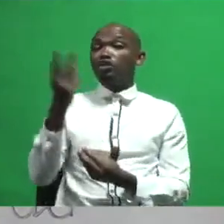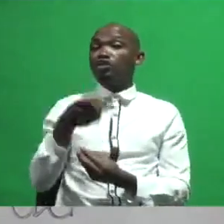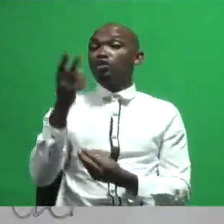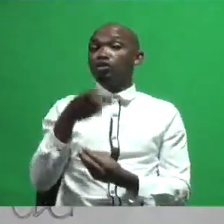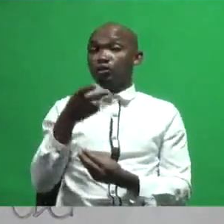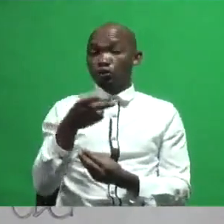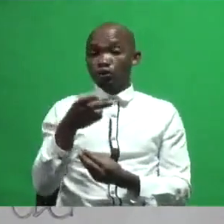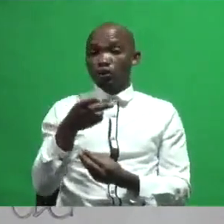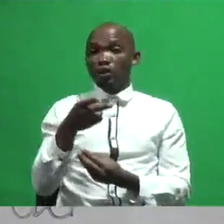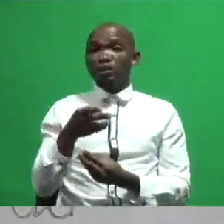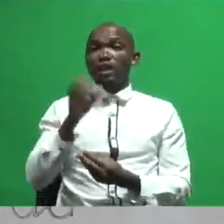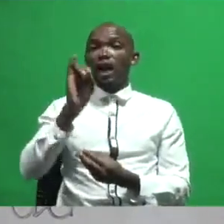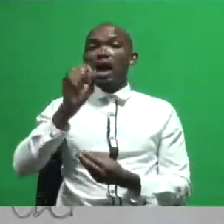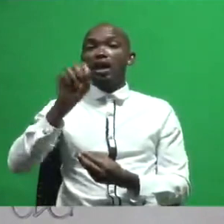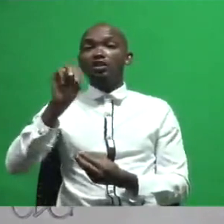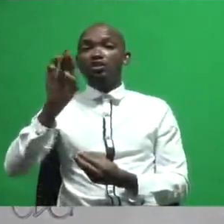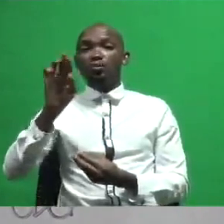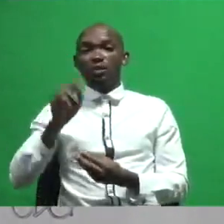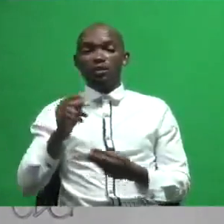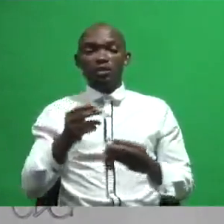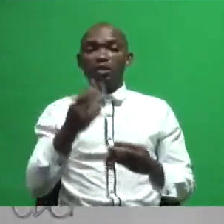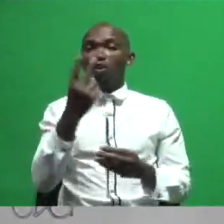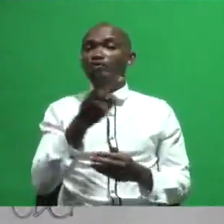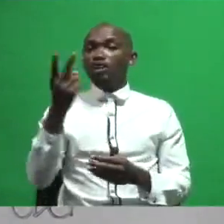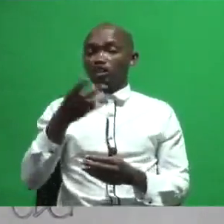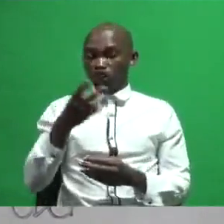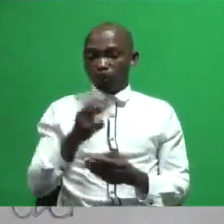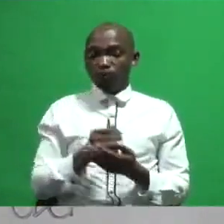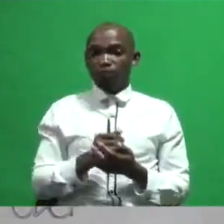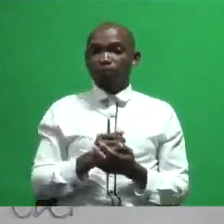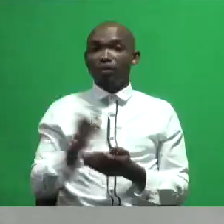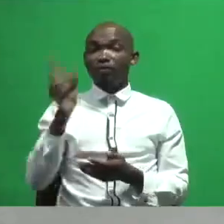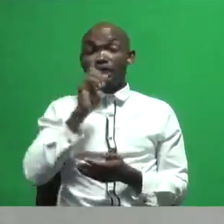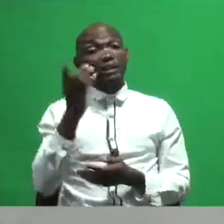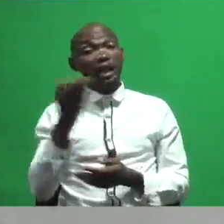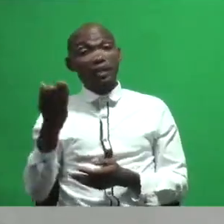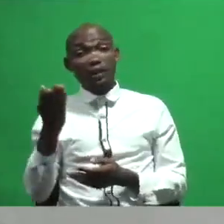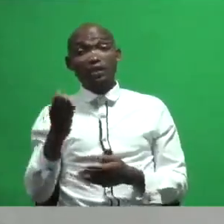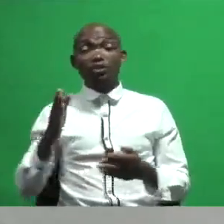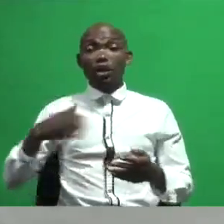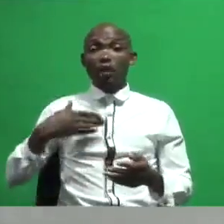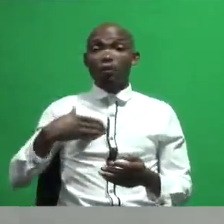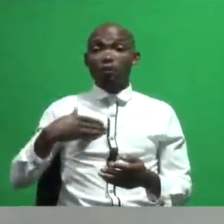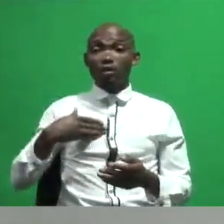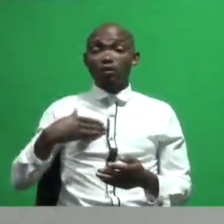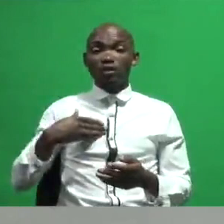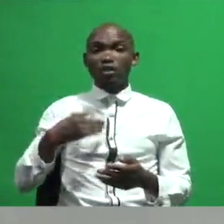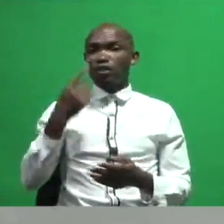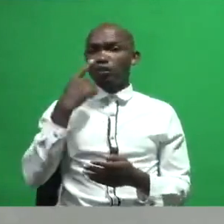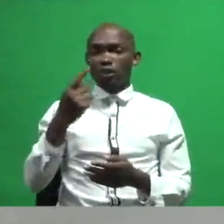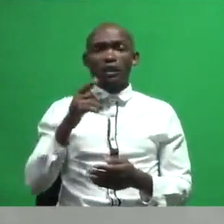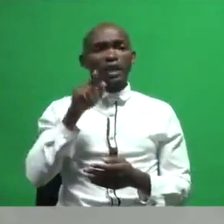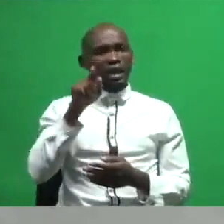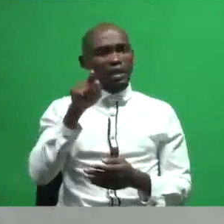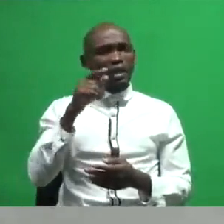these 2 are the isomers of each other. Thank you very much, my dear. So now I want you to look whether you